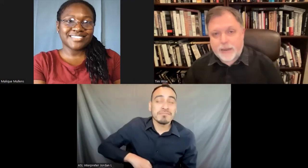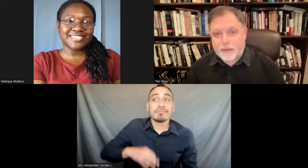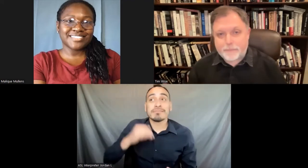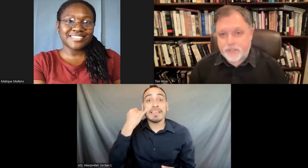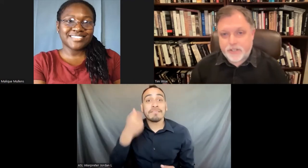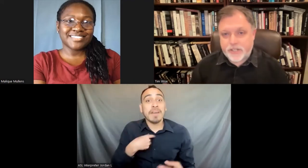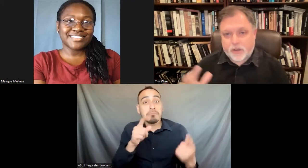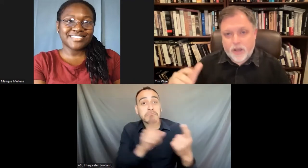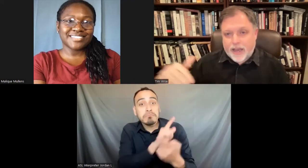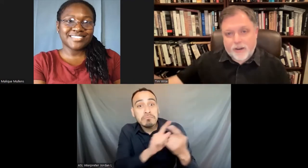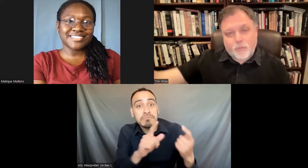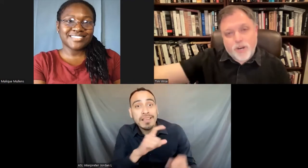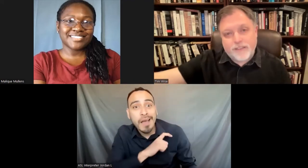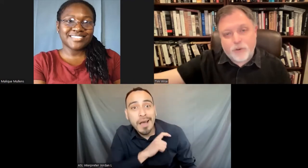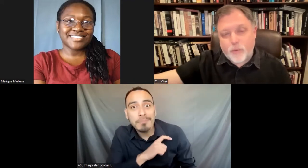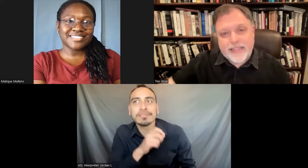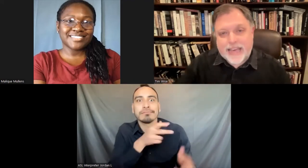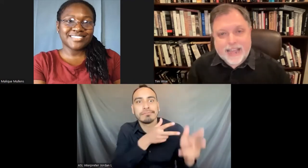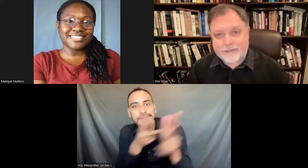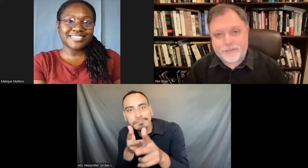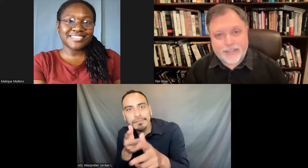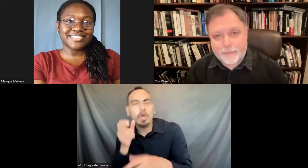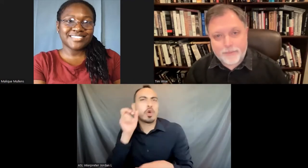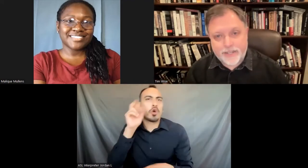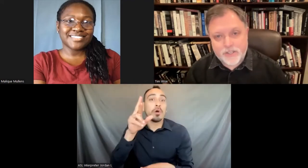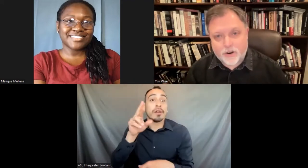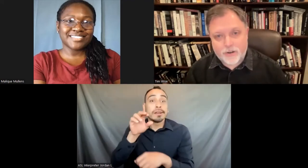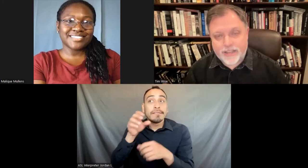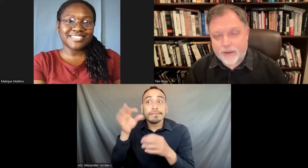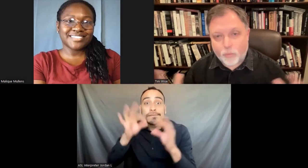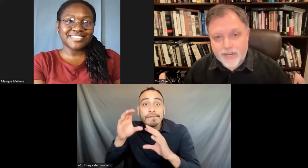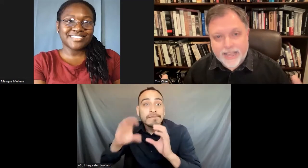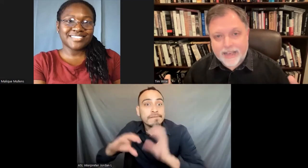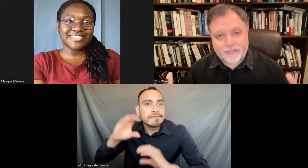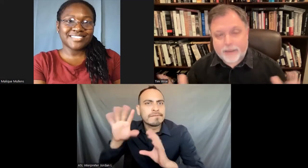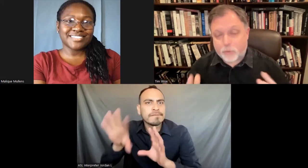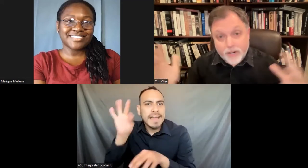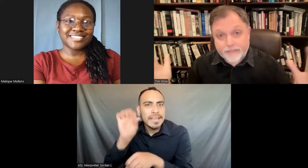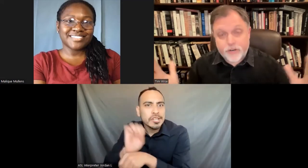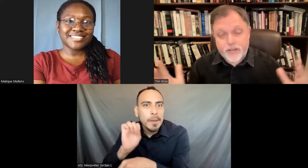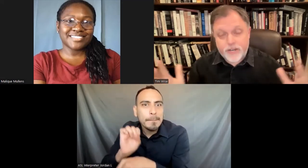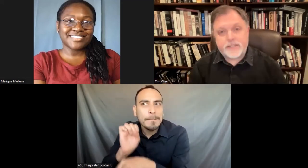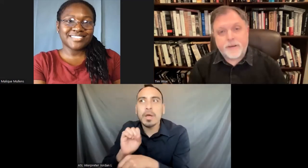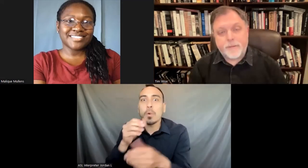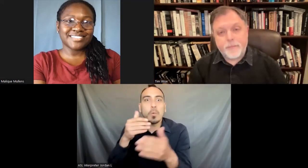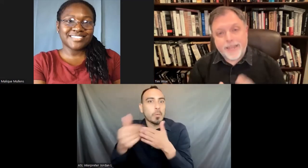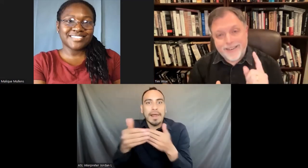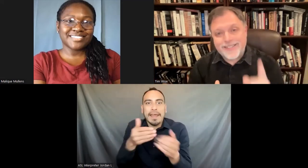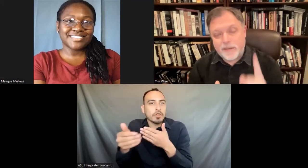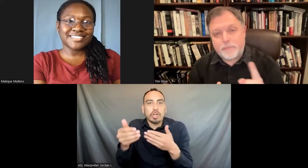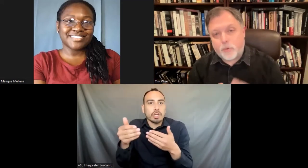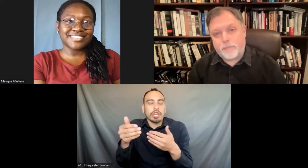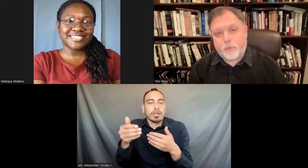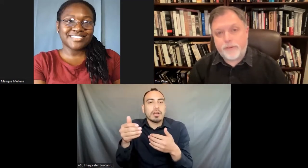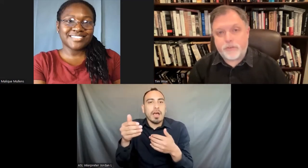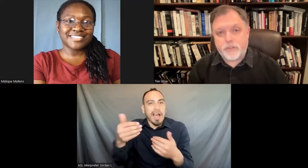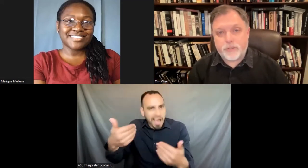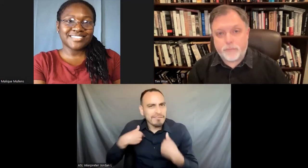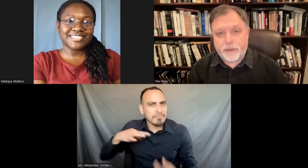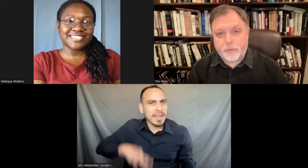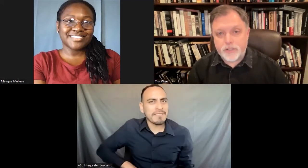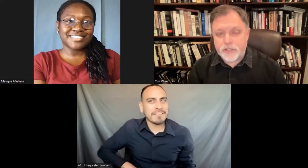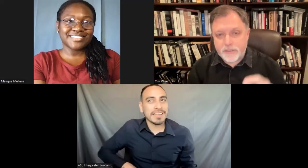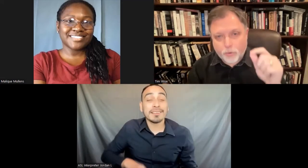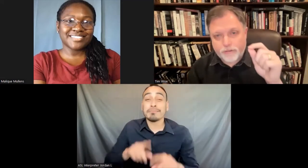certain job opportunities. So I don't want to give away that half a lap head start, or that 1.5 lap, or whatever it is. Here's the important point for